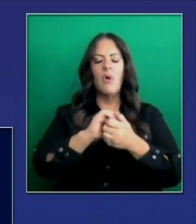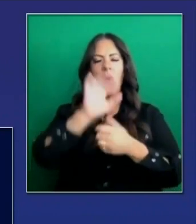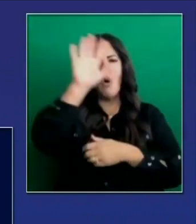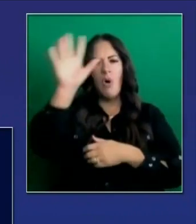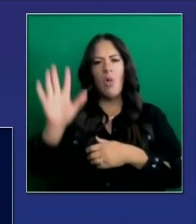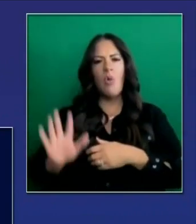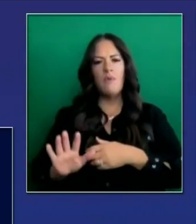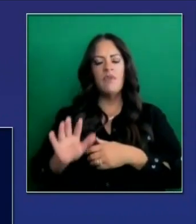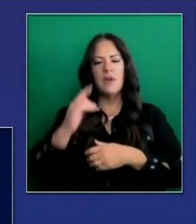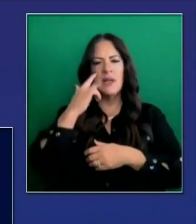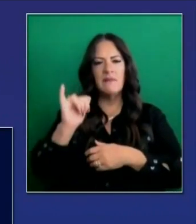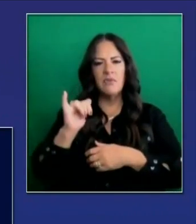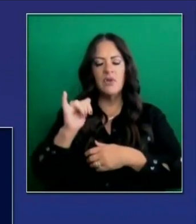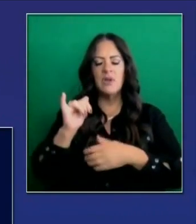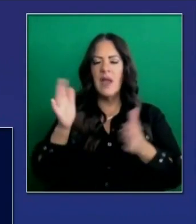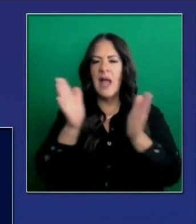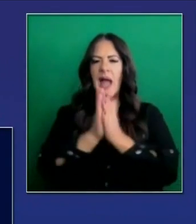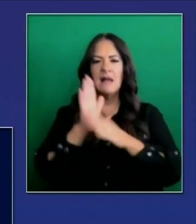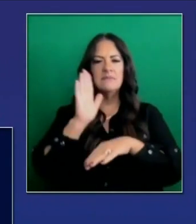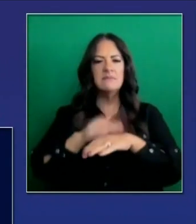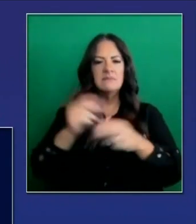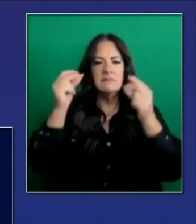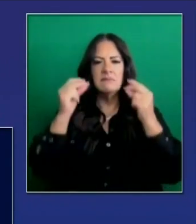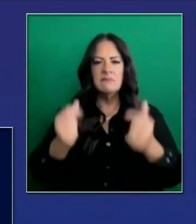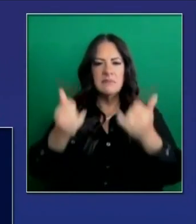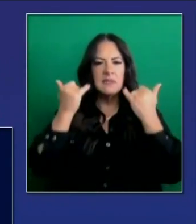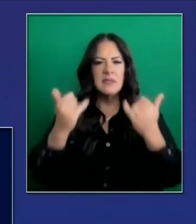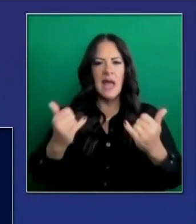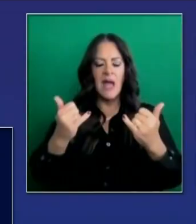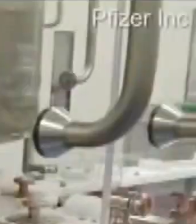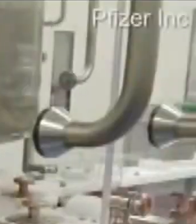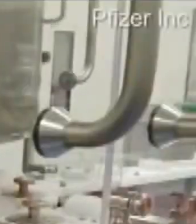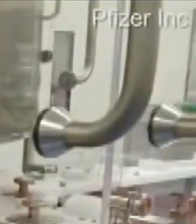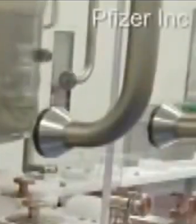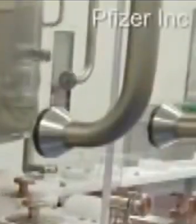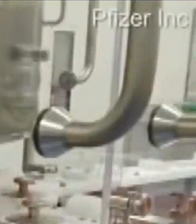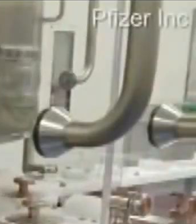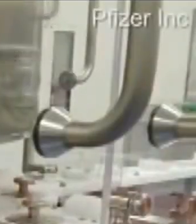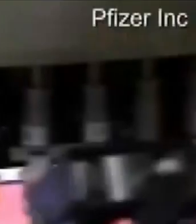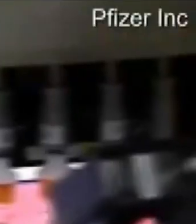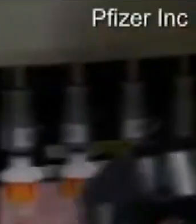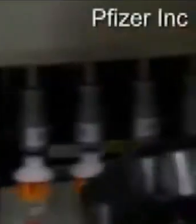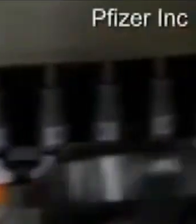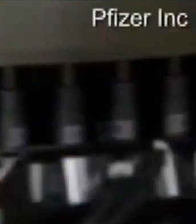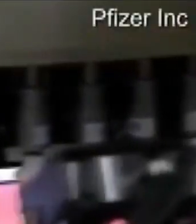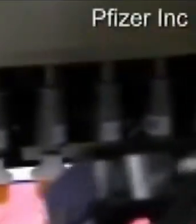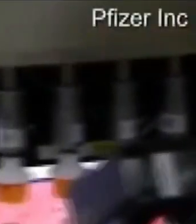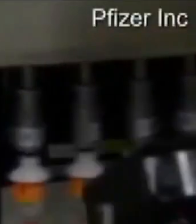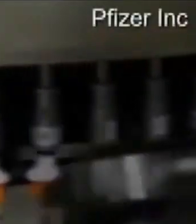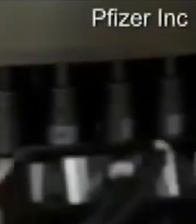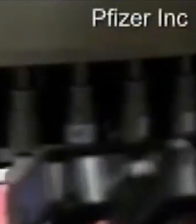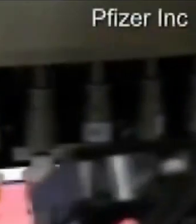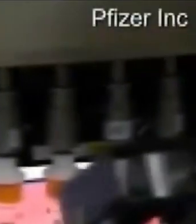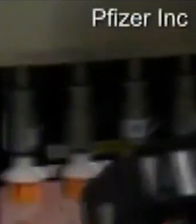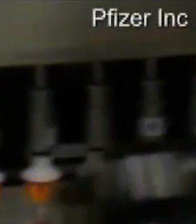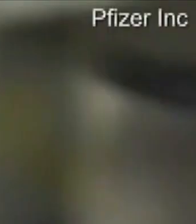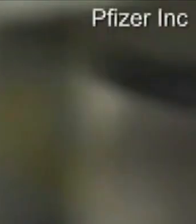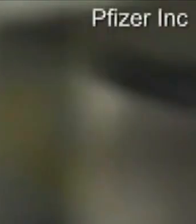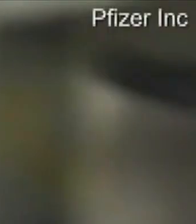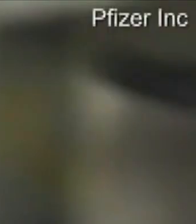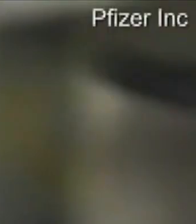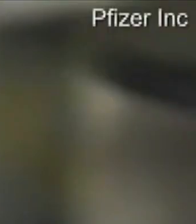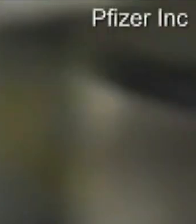accelerate the equitable and safe distribution of vaccines. Today, the governor set a goal of administering 1 million vaccines